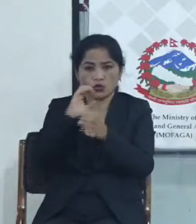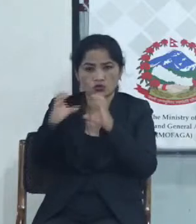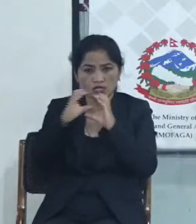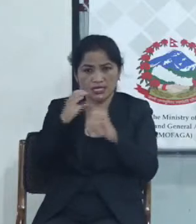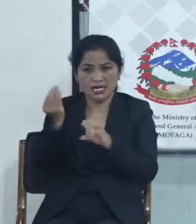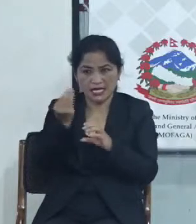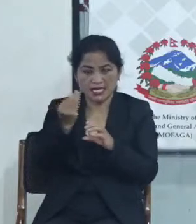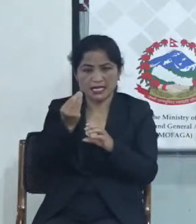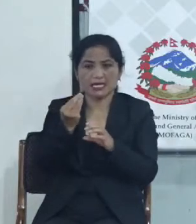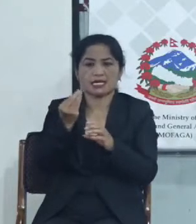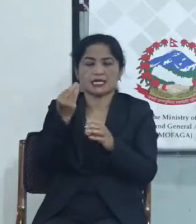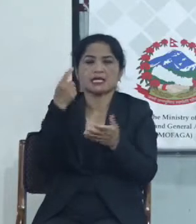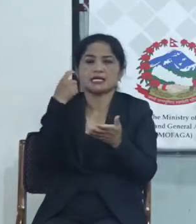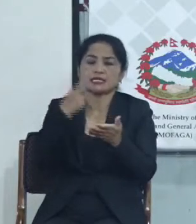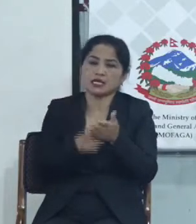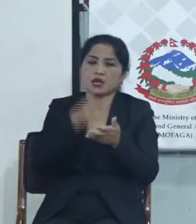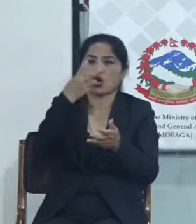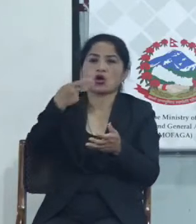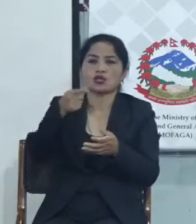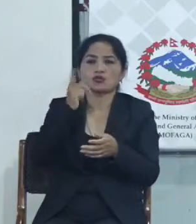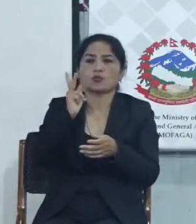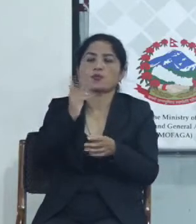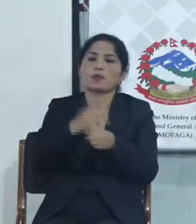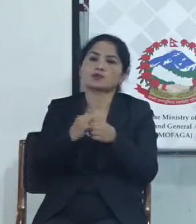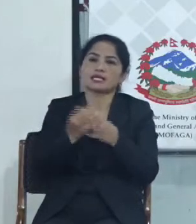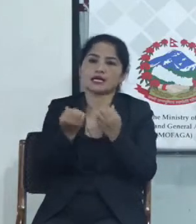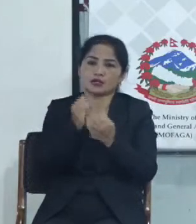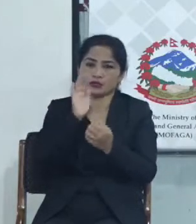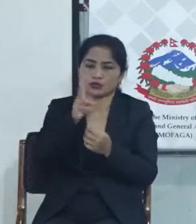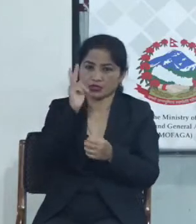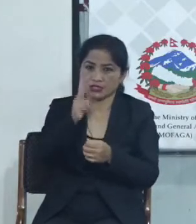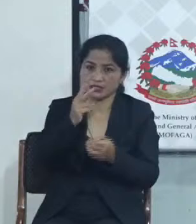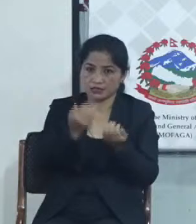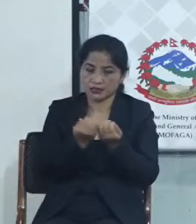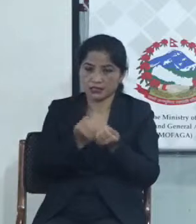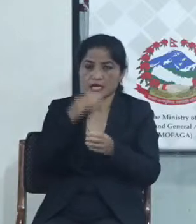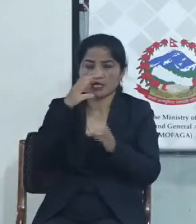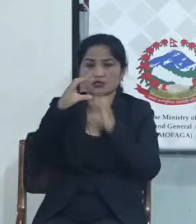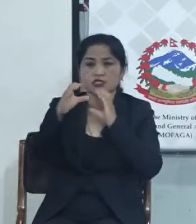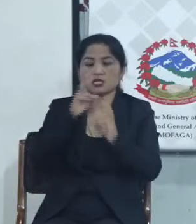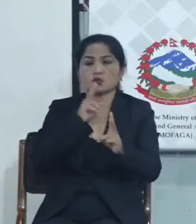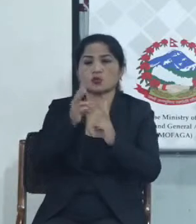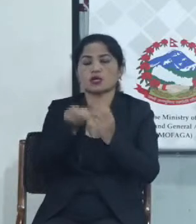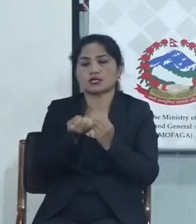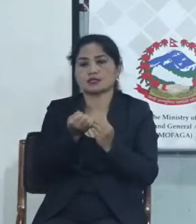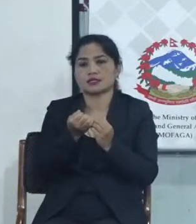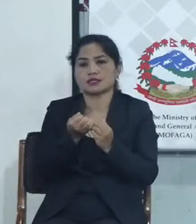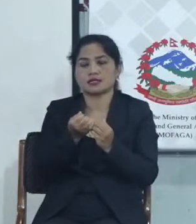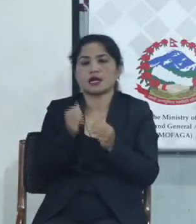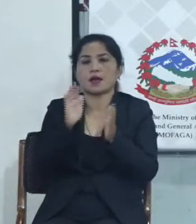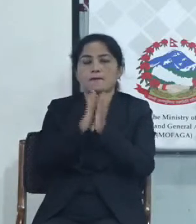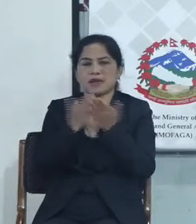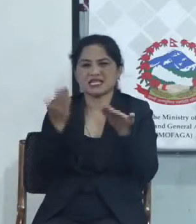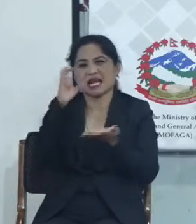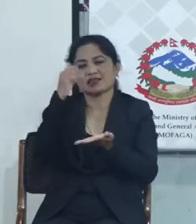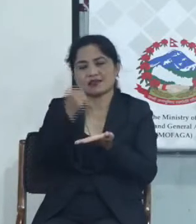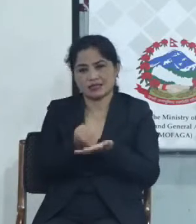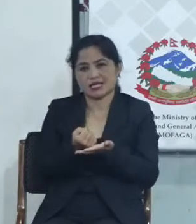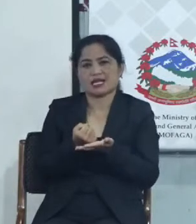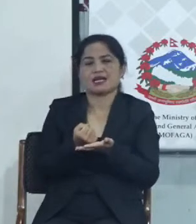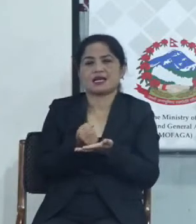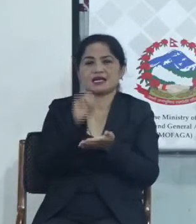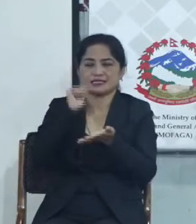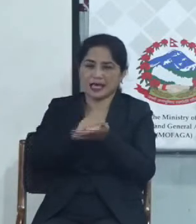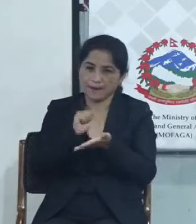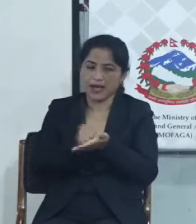of the opinions on that, and registration of the daily newspaper or the magazines, that is also in